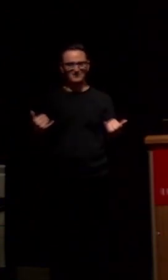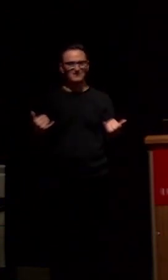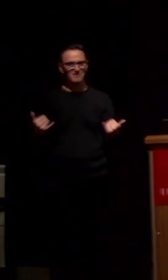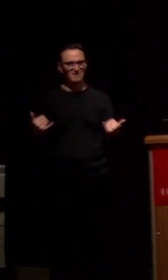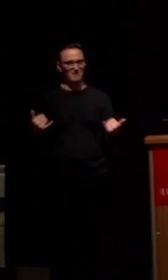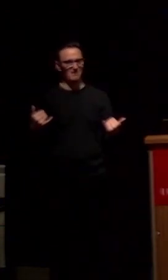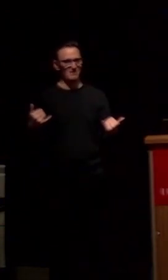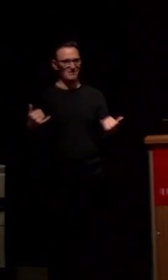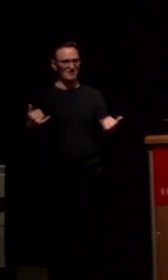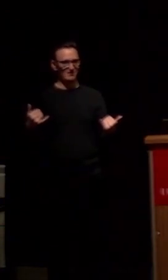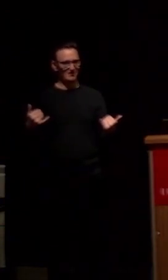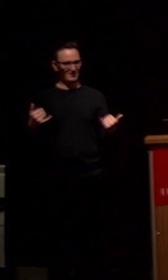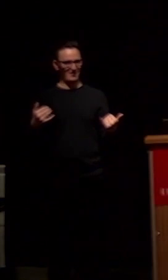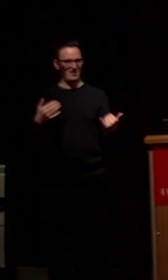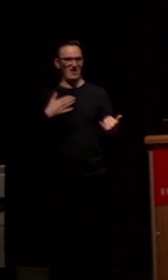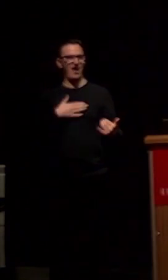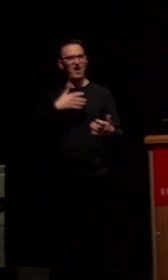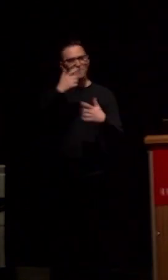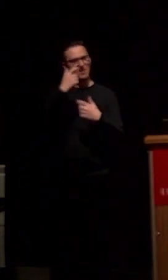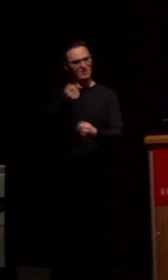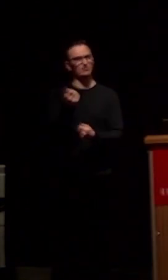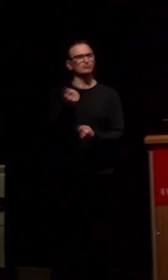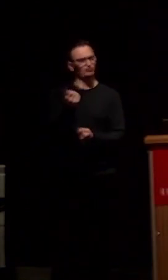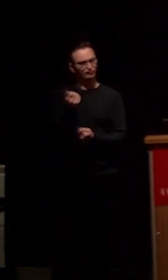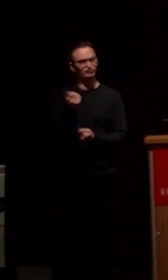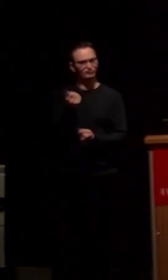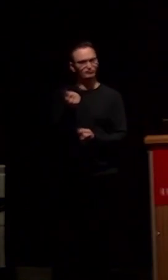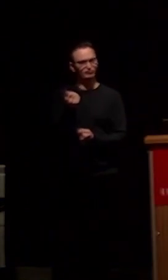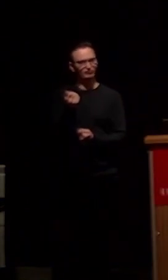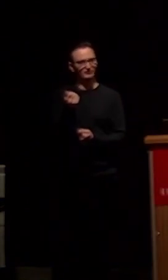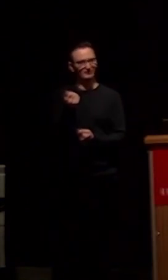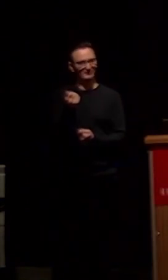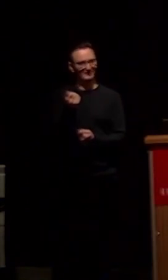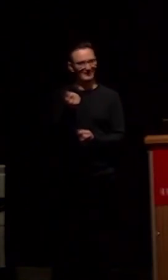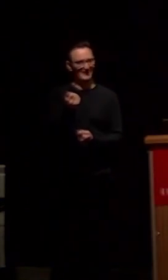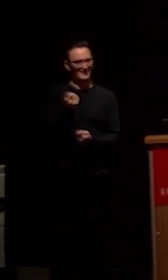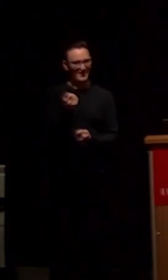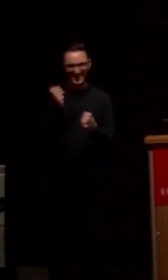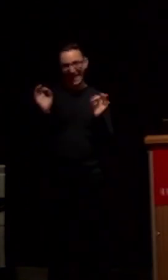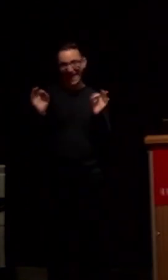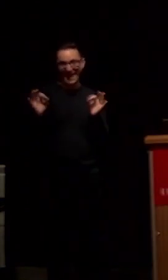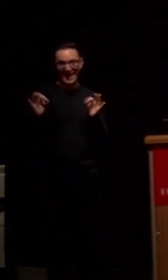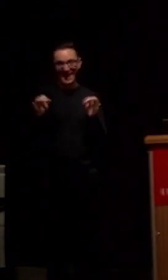I had to throw the ones in there. Nice. I'm interested in knitting up something new.